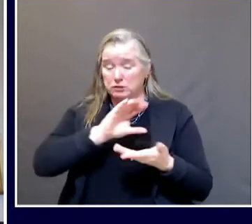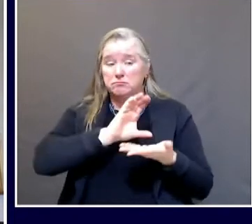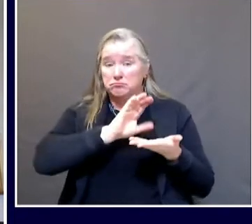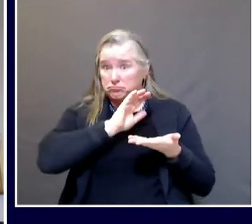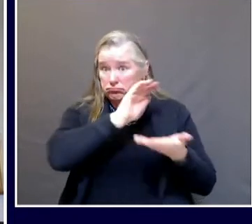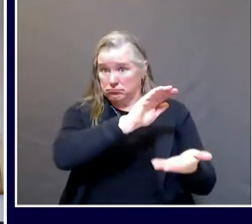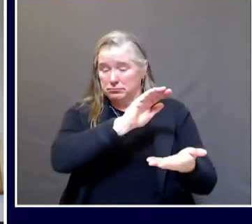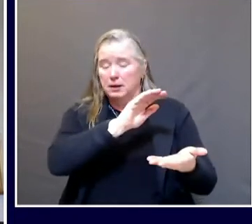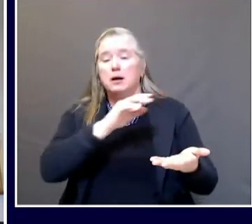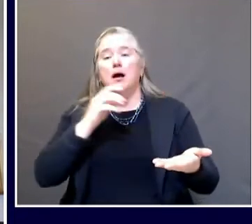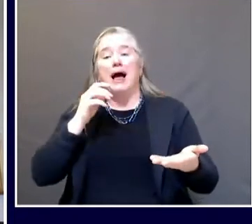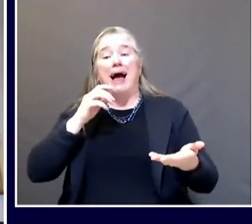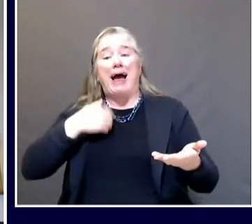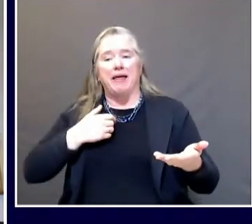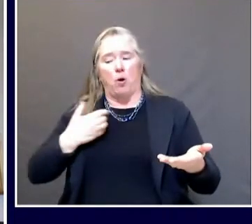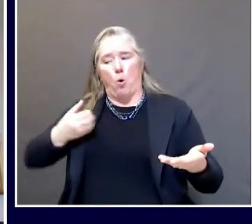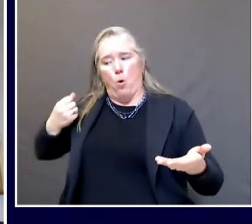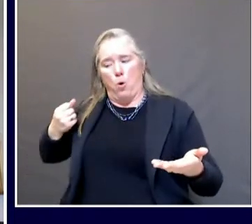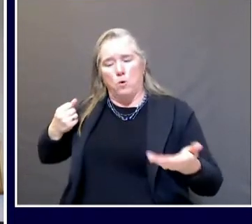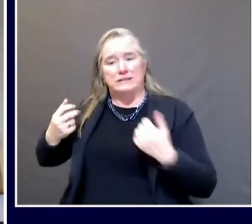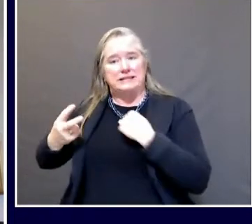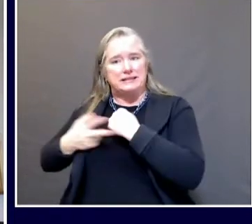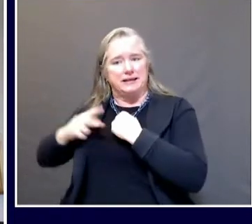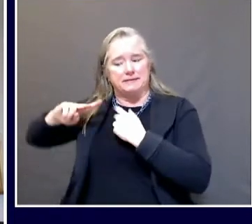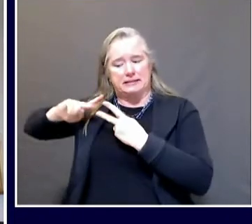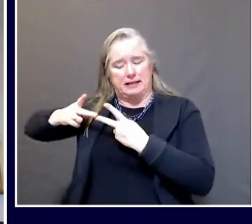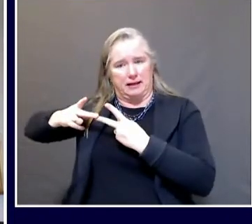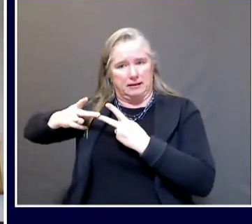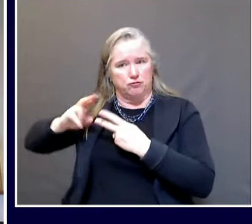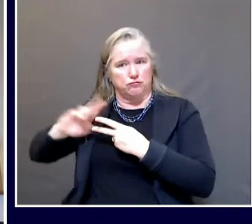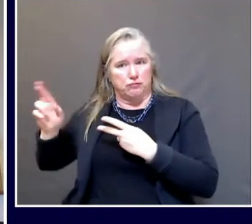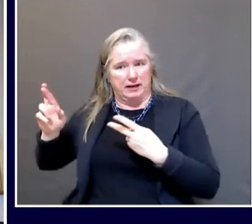dose of either Pfizer or Moderna vaccine.